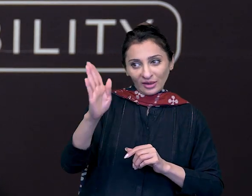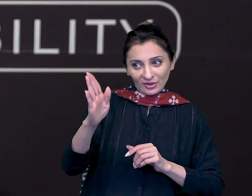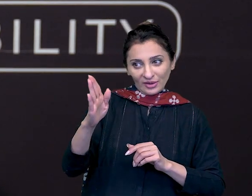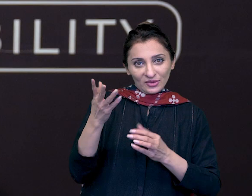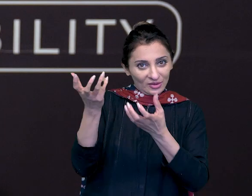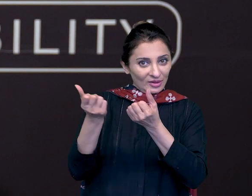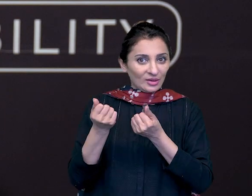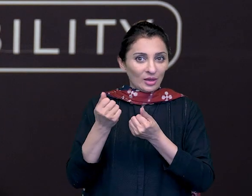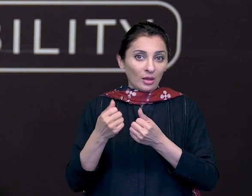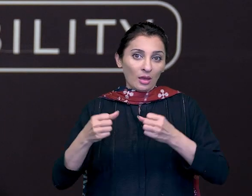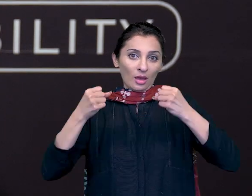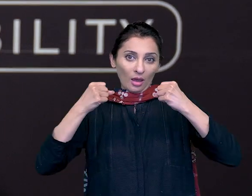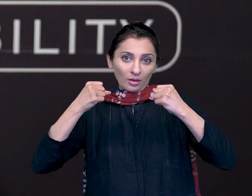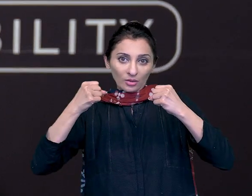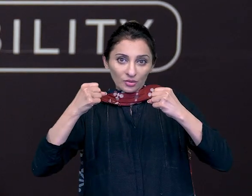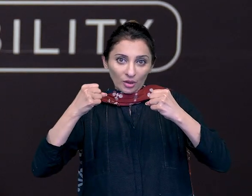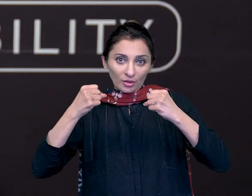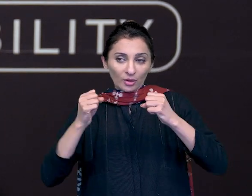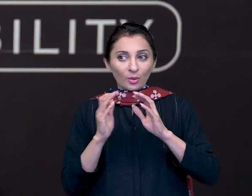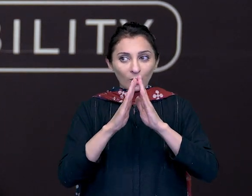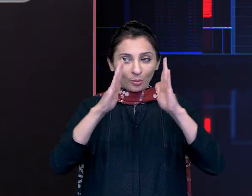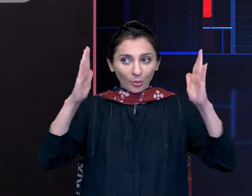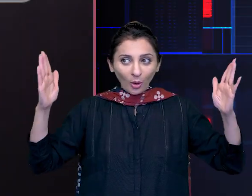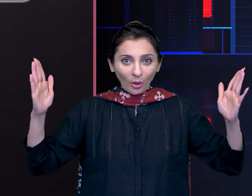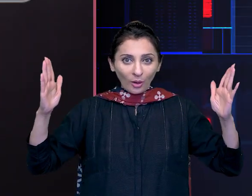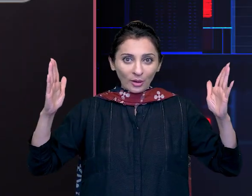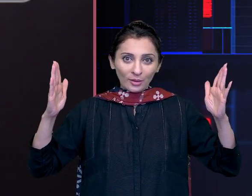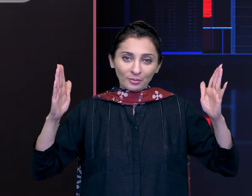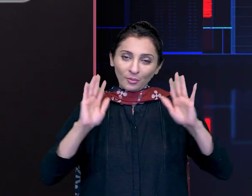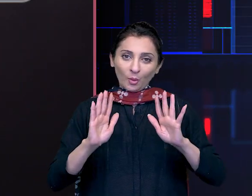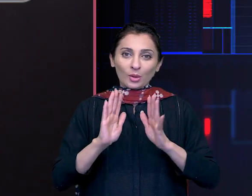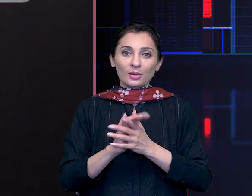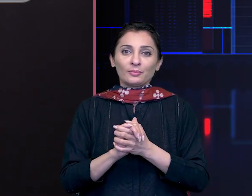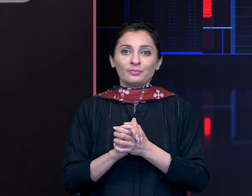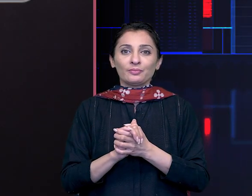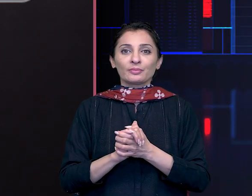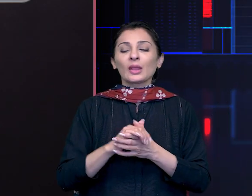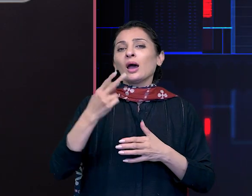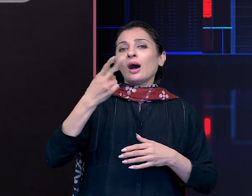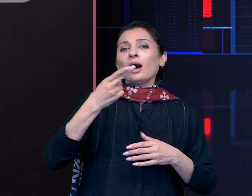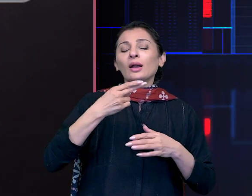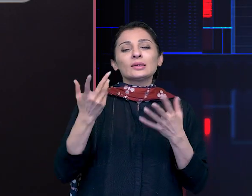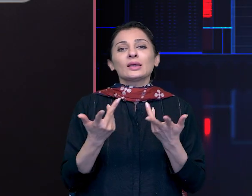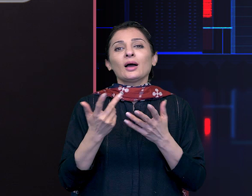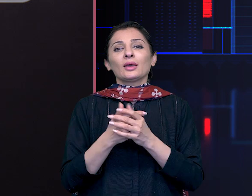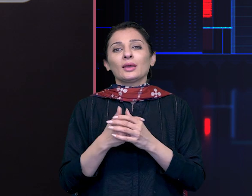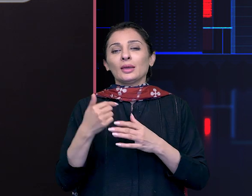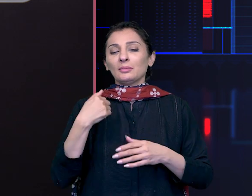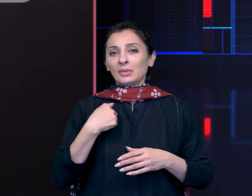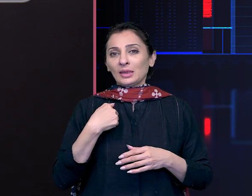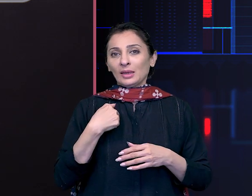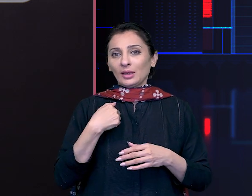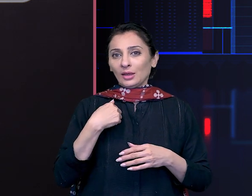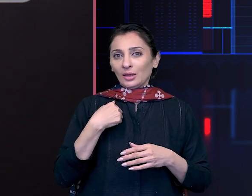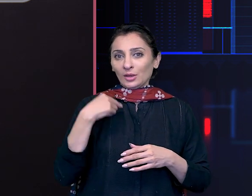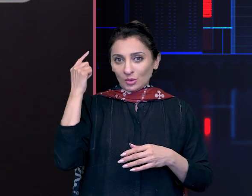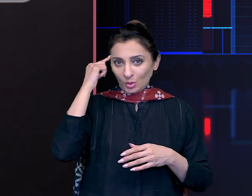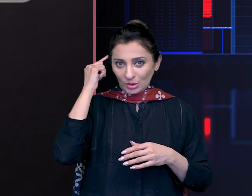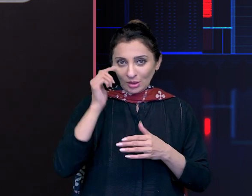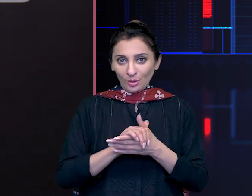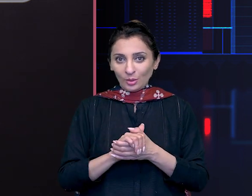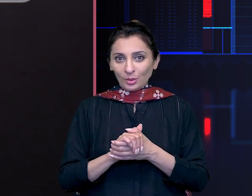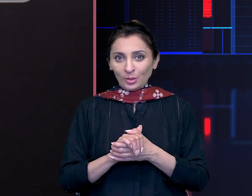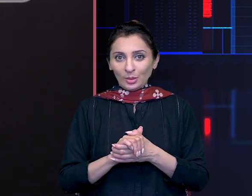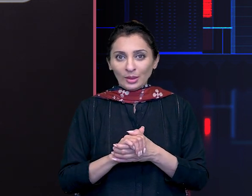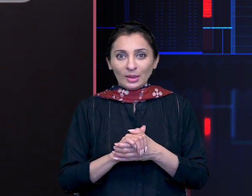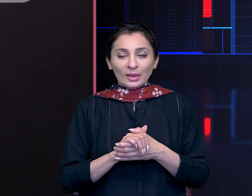and it's become very energetic, very raw. From an art perspective, myself, the art was very realistic in Ireland.